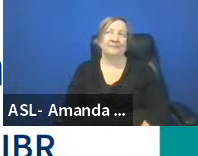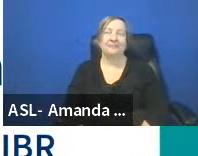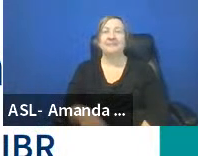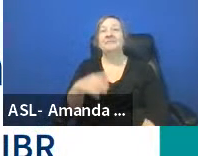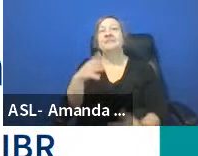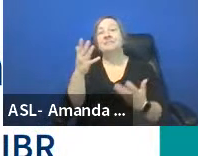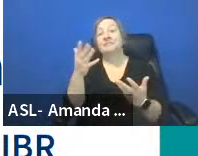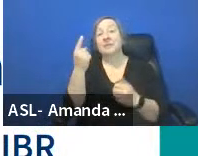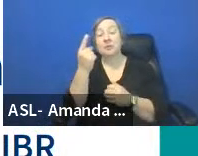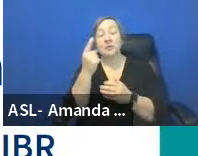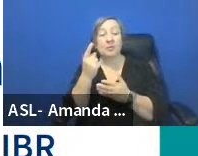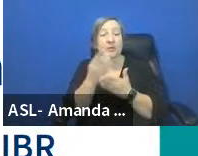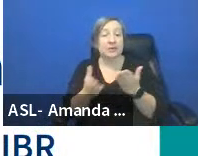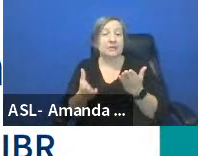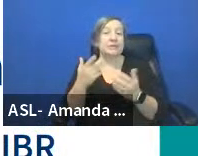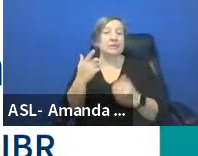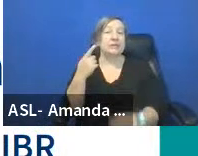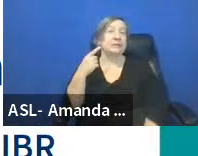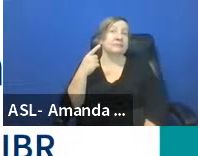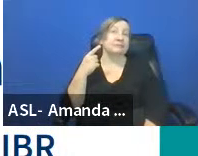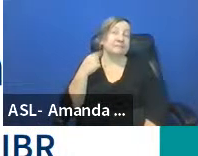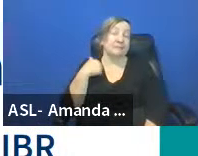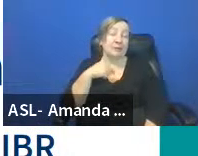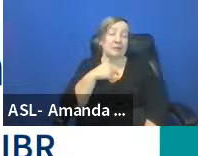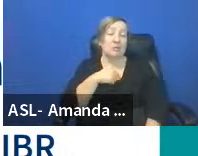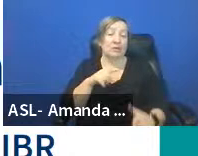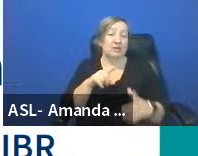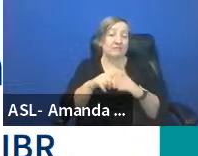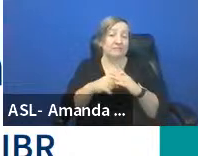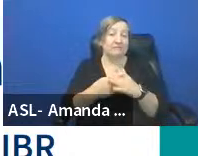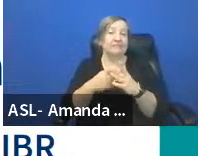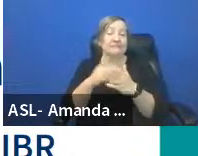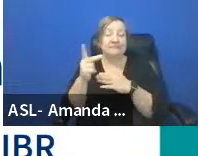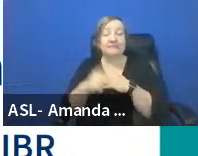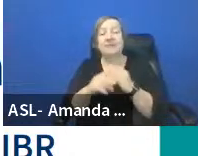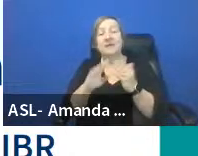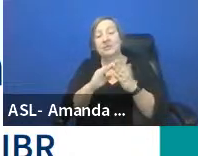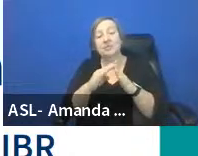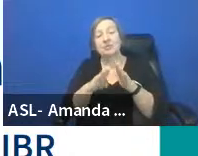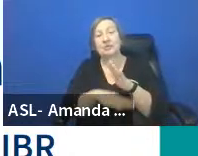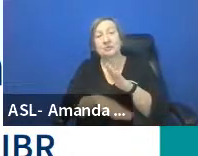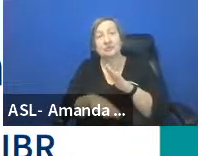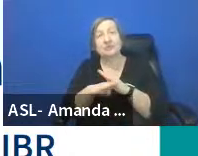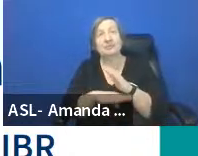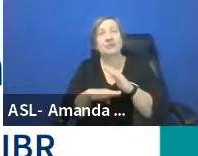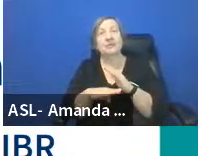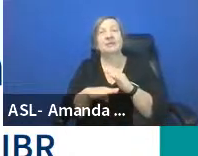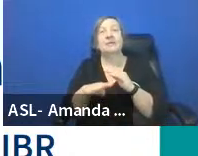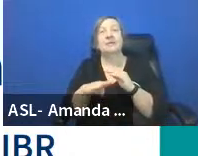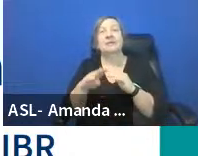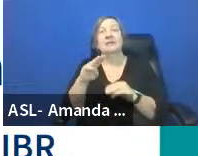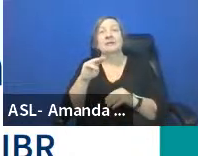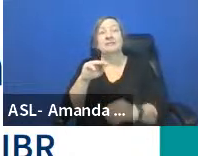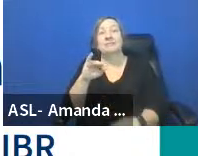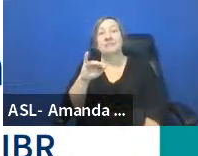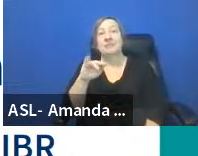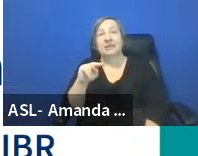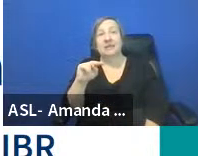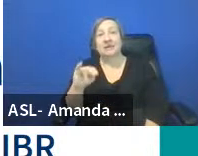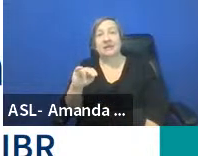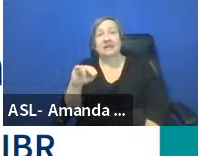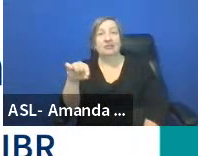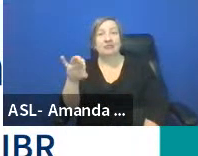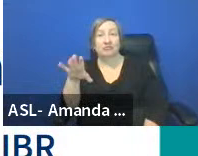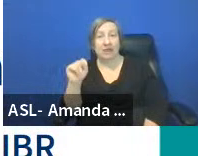So one of the things that we have launched in the program is our community-based miniature grants. These are small